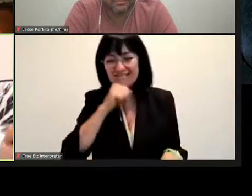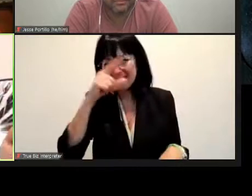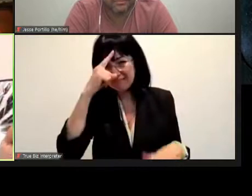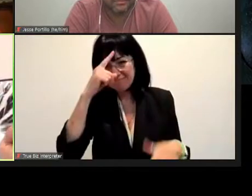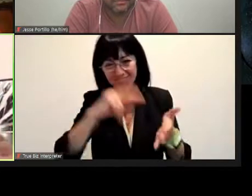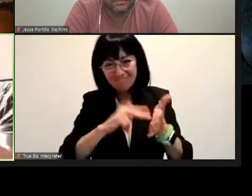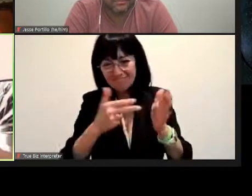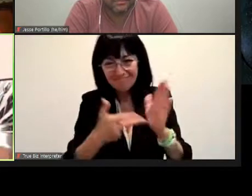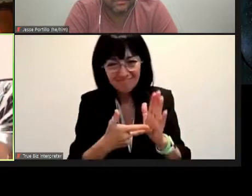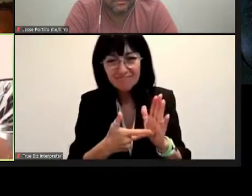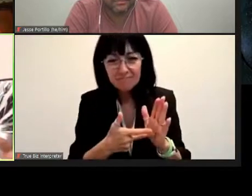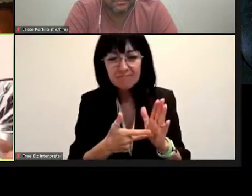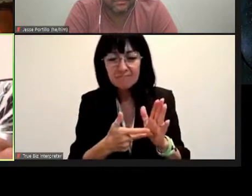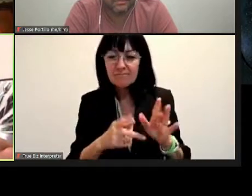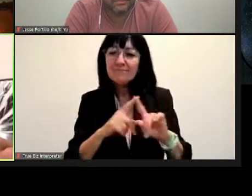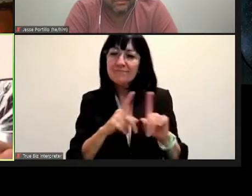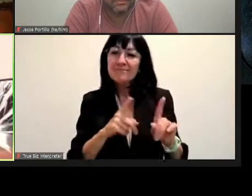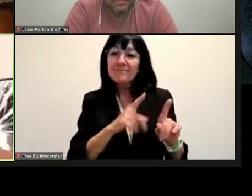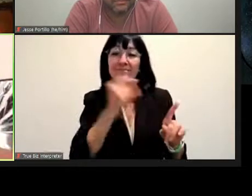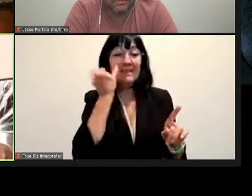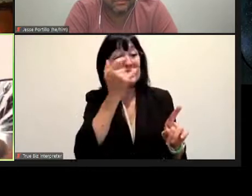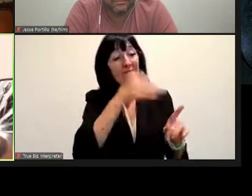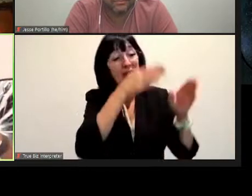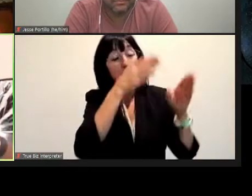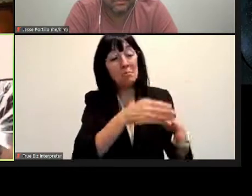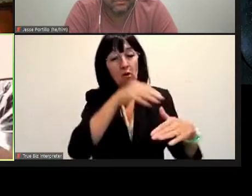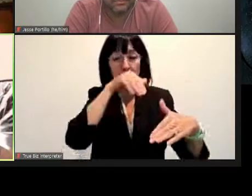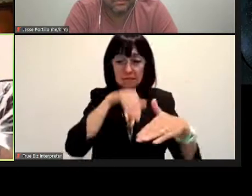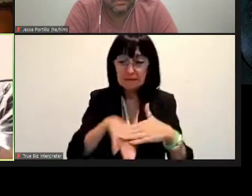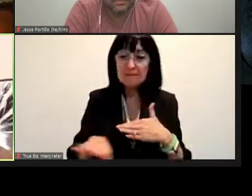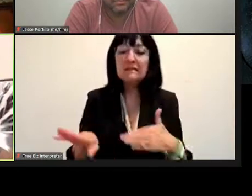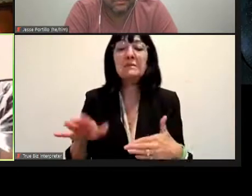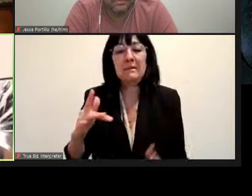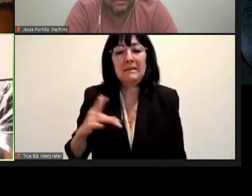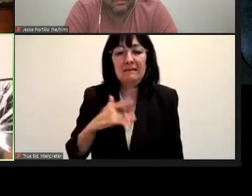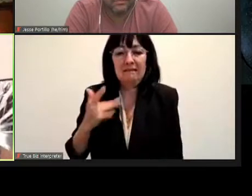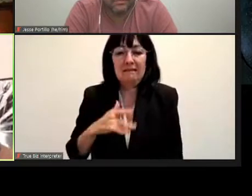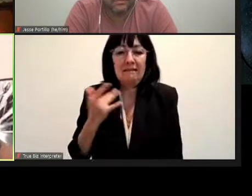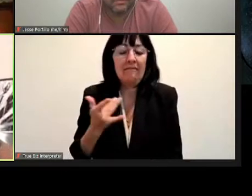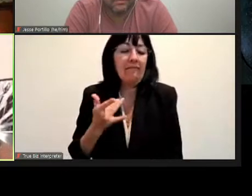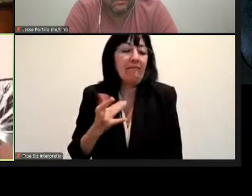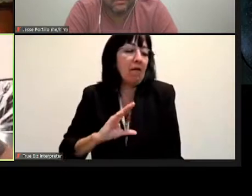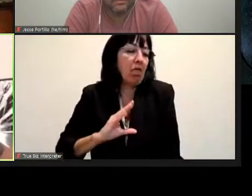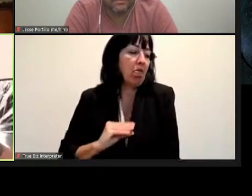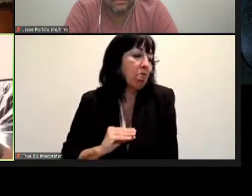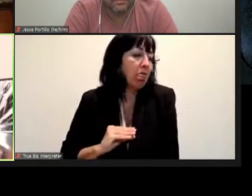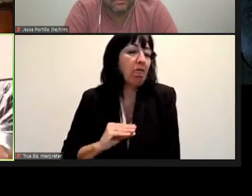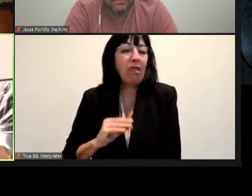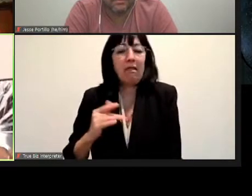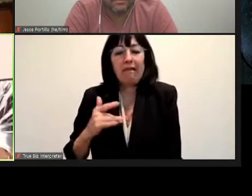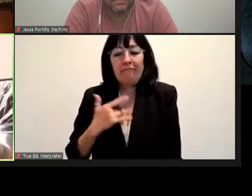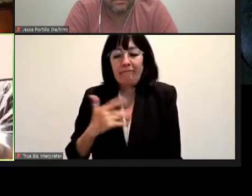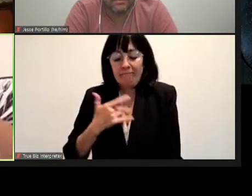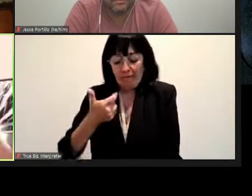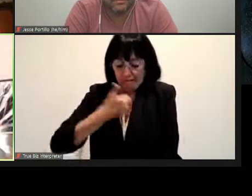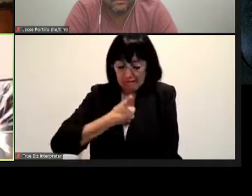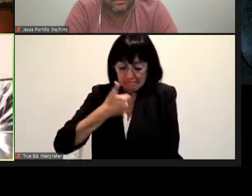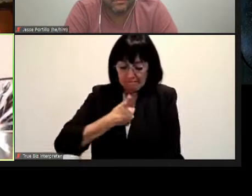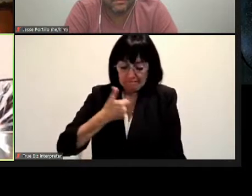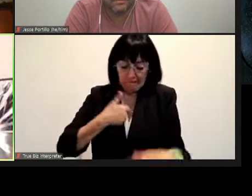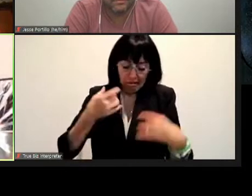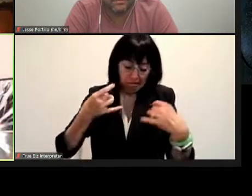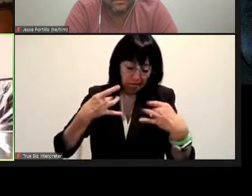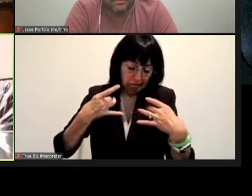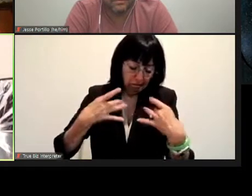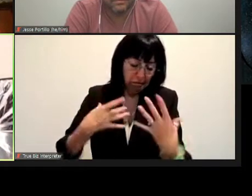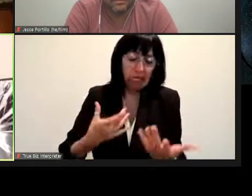if someone comes in clearly filled with a kind of self-hope, a defensive like self-hatred or self-loathing, that you can